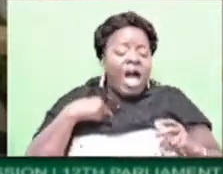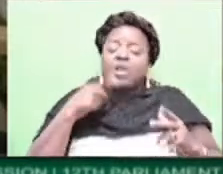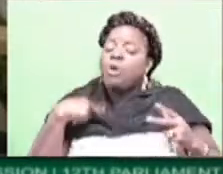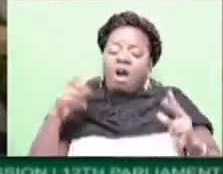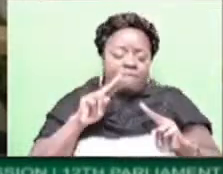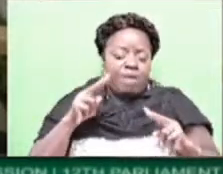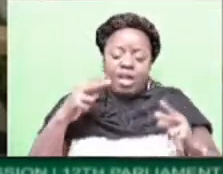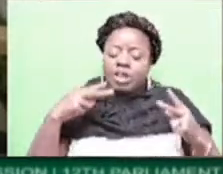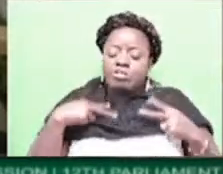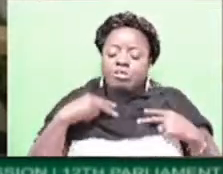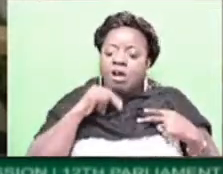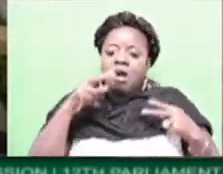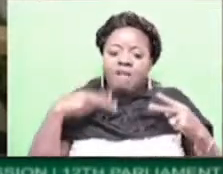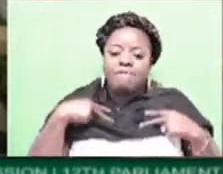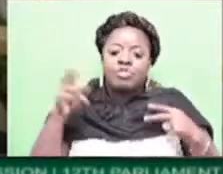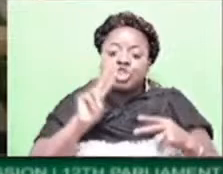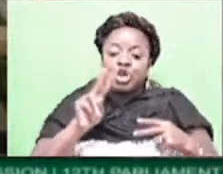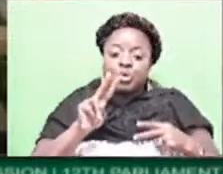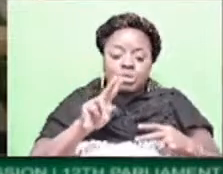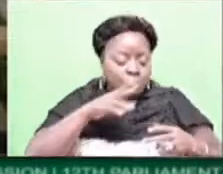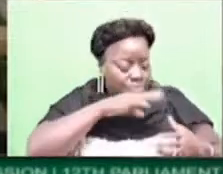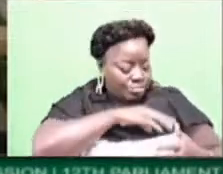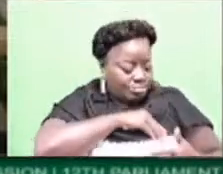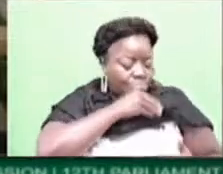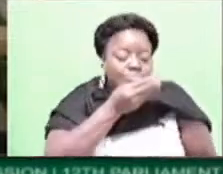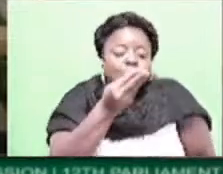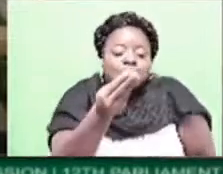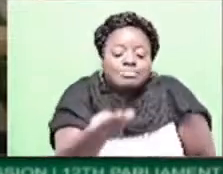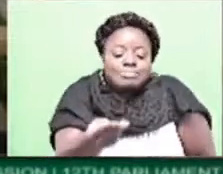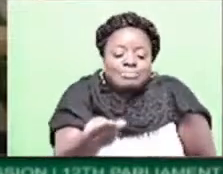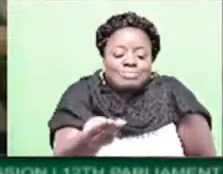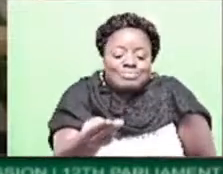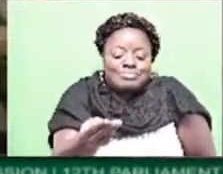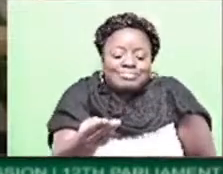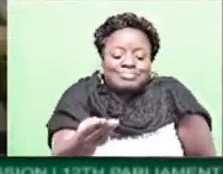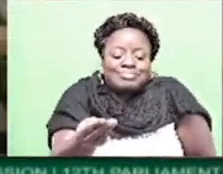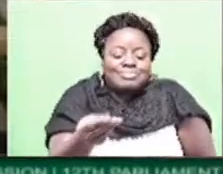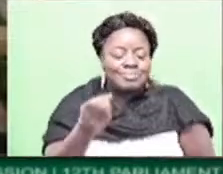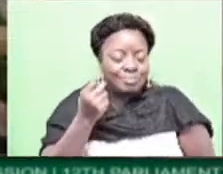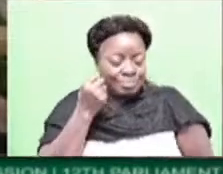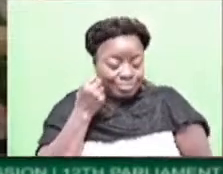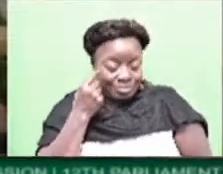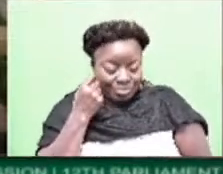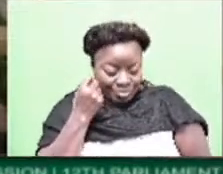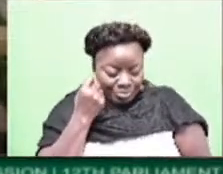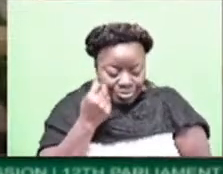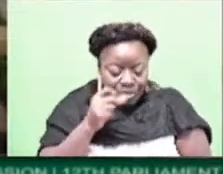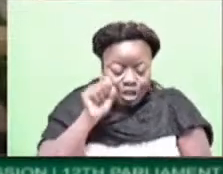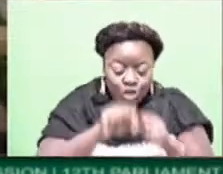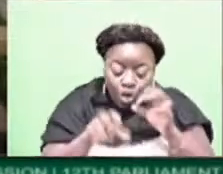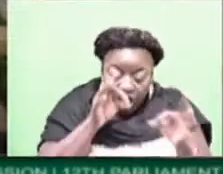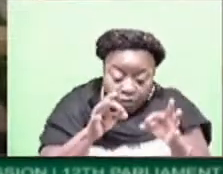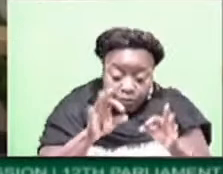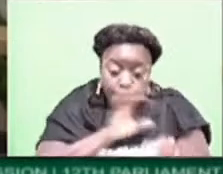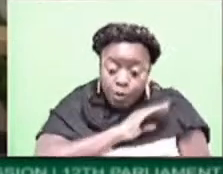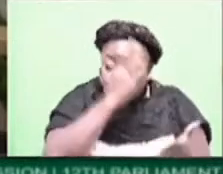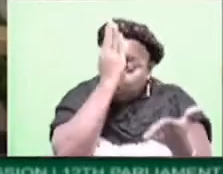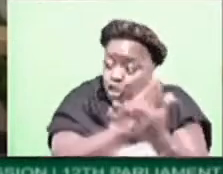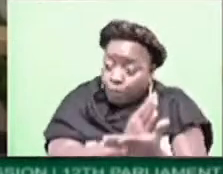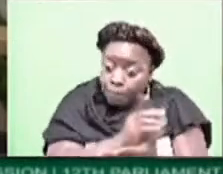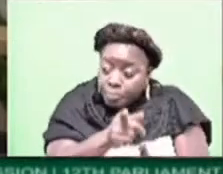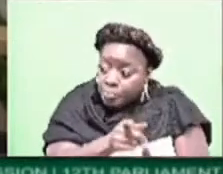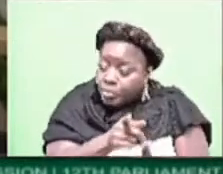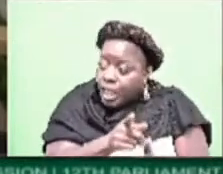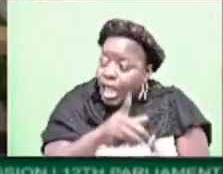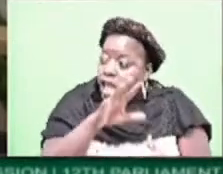it. We need to know what is the process going forward with respect to that, because there are different categories of persons in this country who are particularly